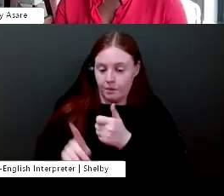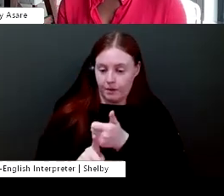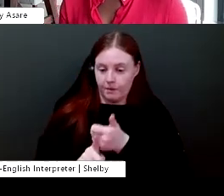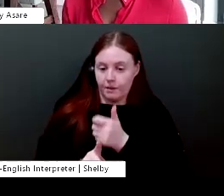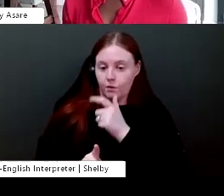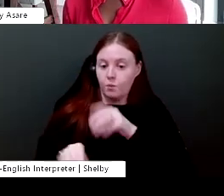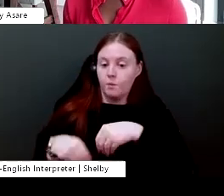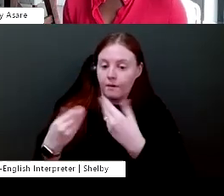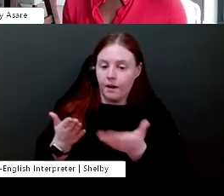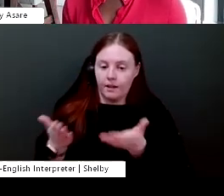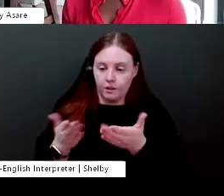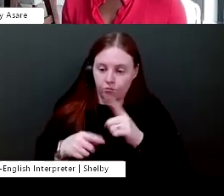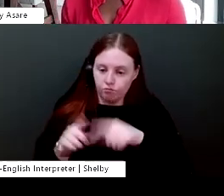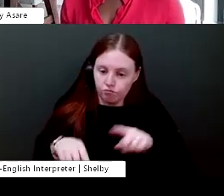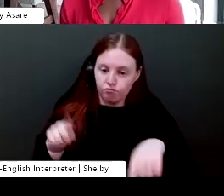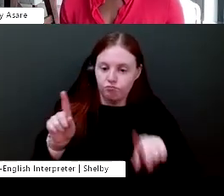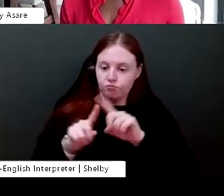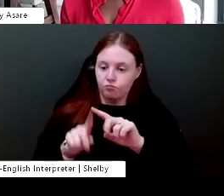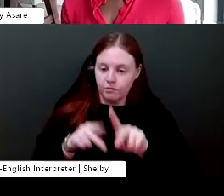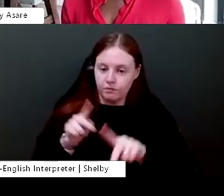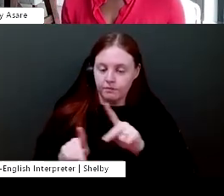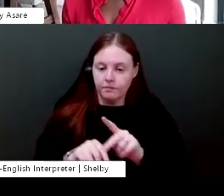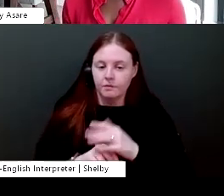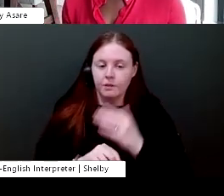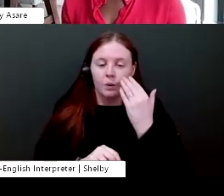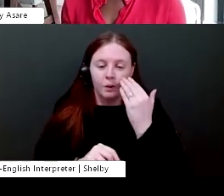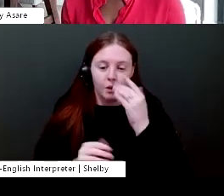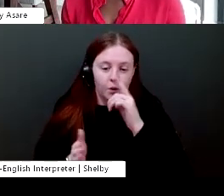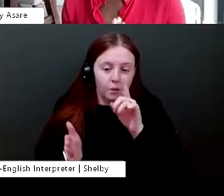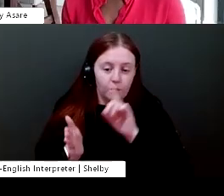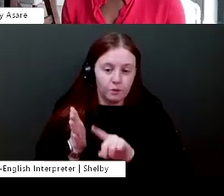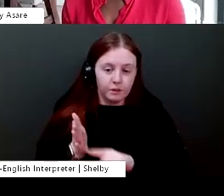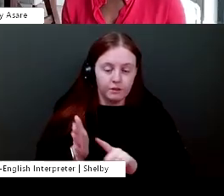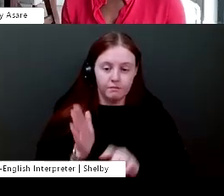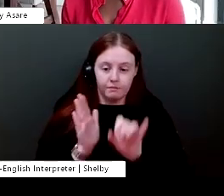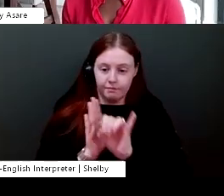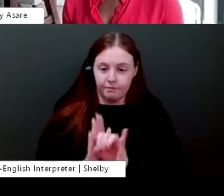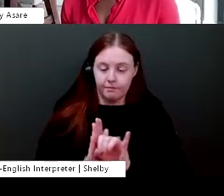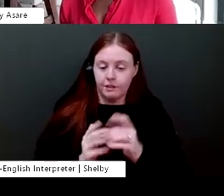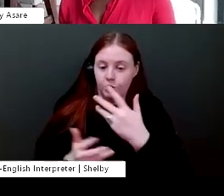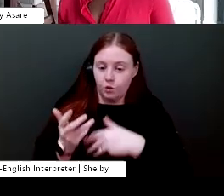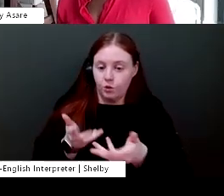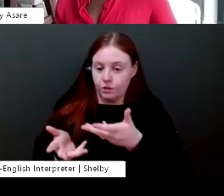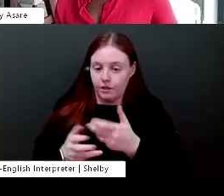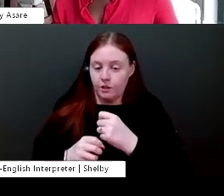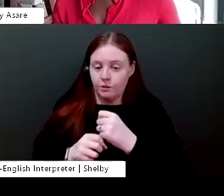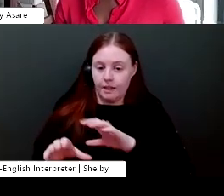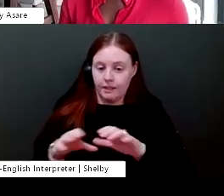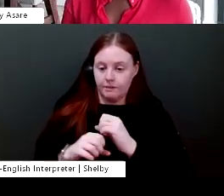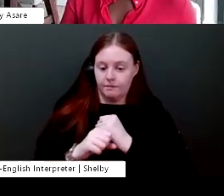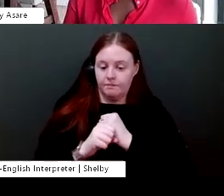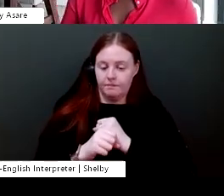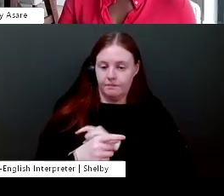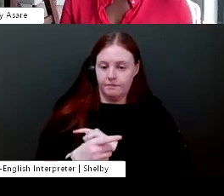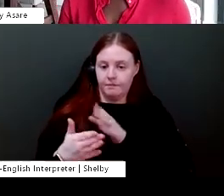services. And so we know that research indicates how social engagement and activity are protective against cognitive decline